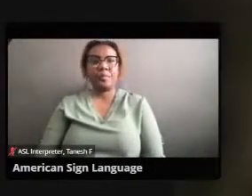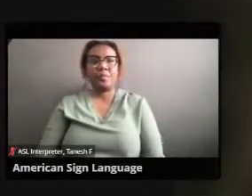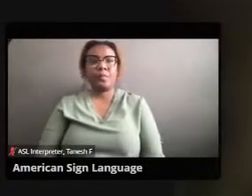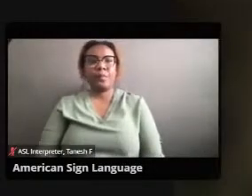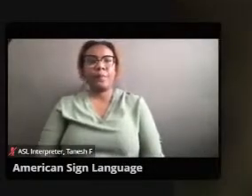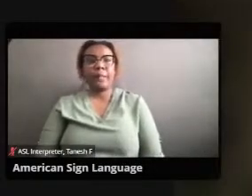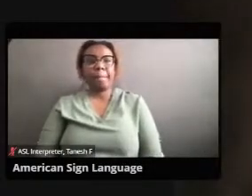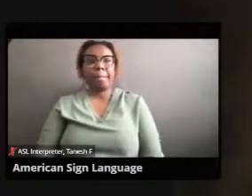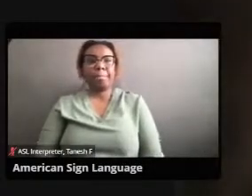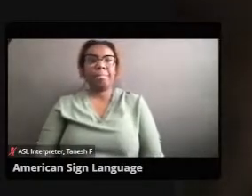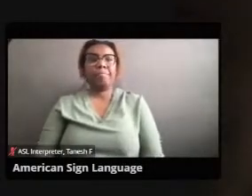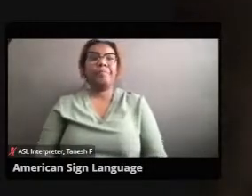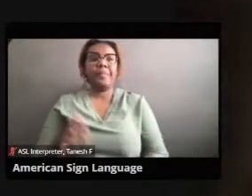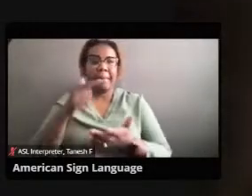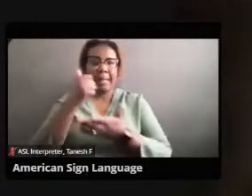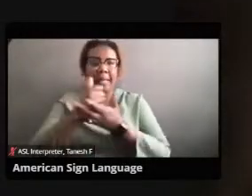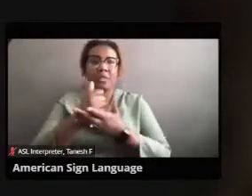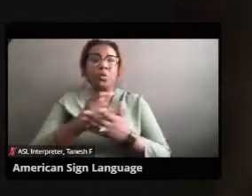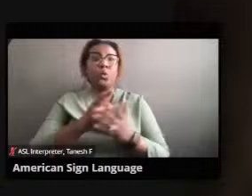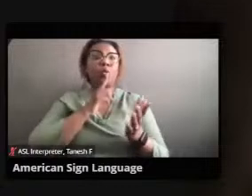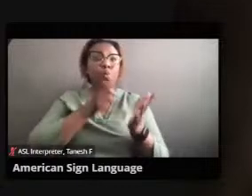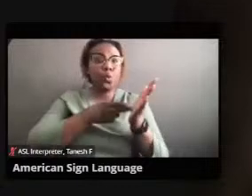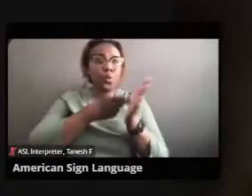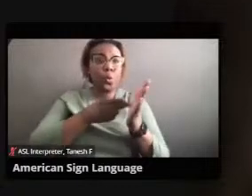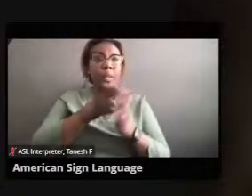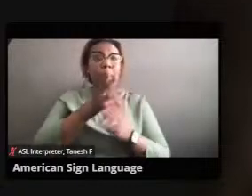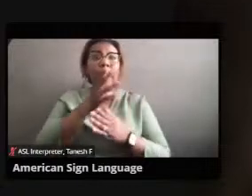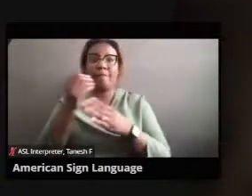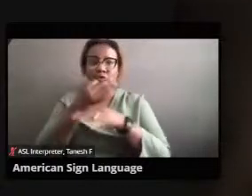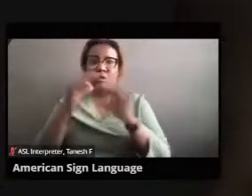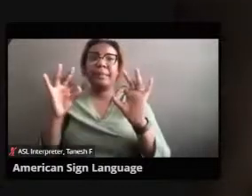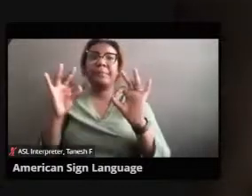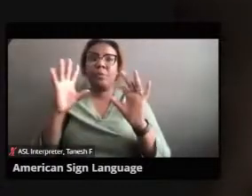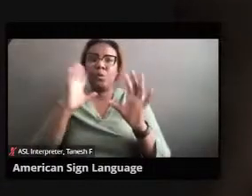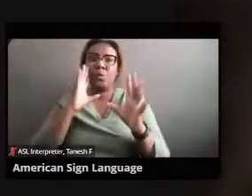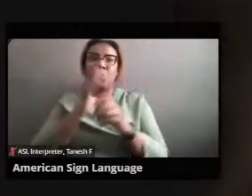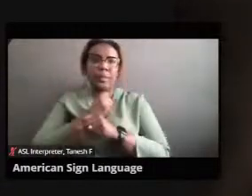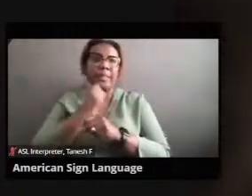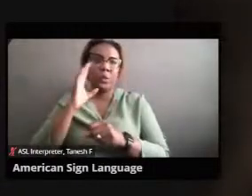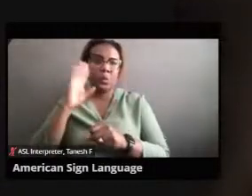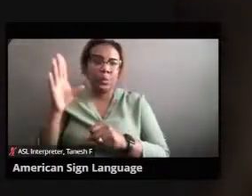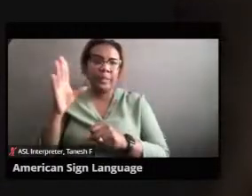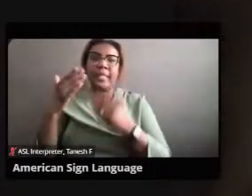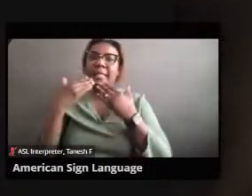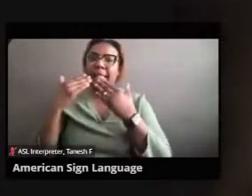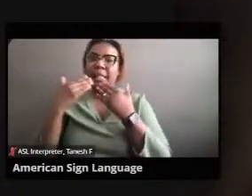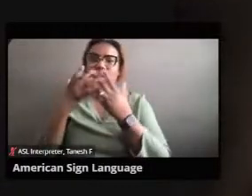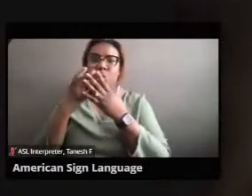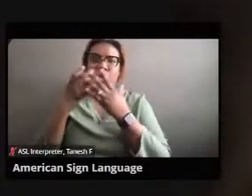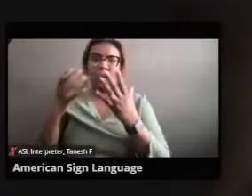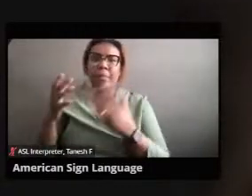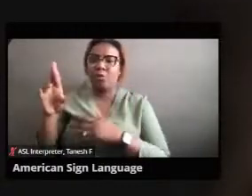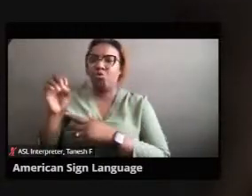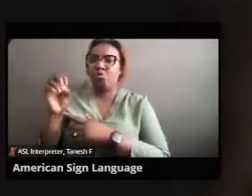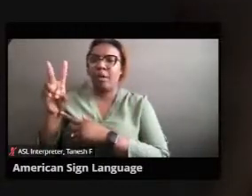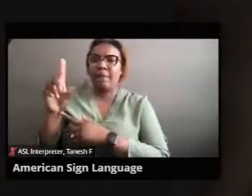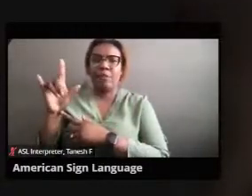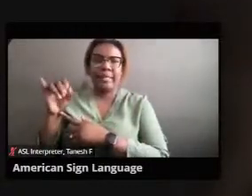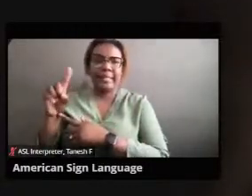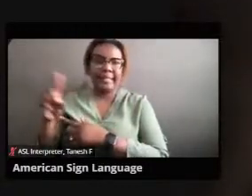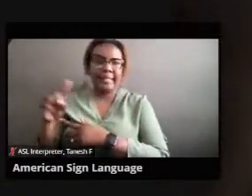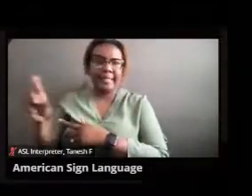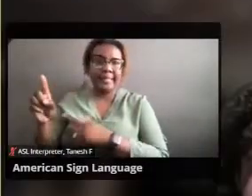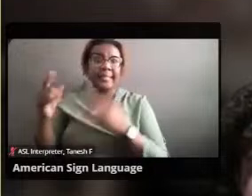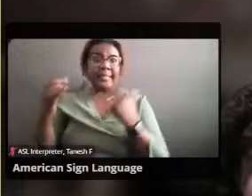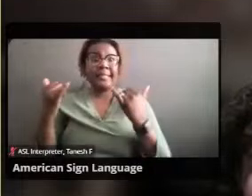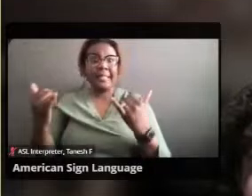Amen. Truth and freedom will win in the end. Thank you so much, Reverend Liz, for that grounding. Now is the time for